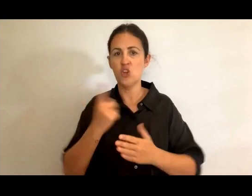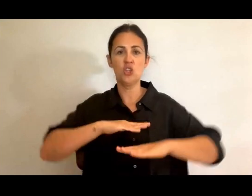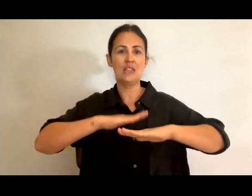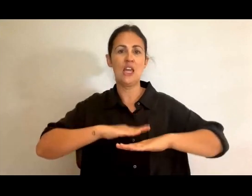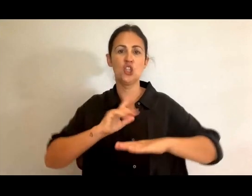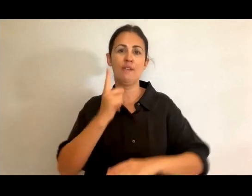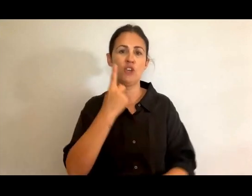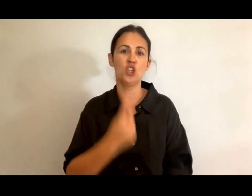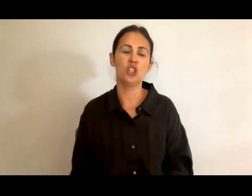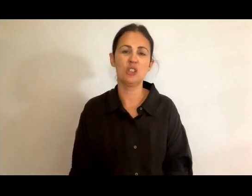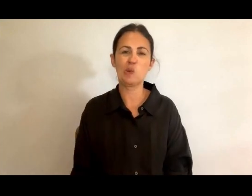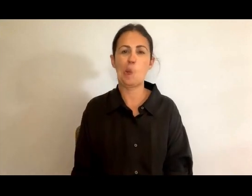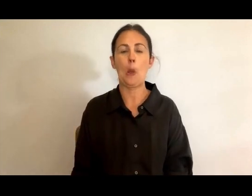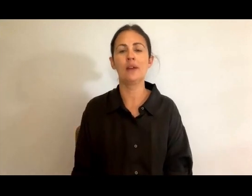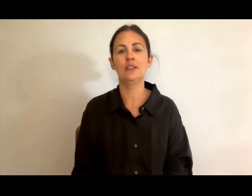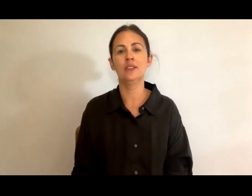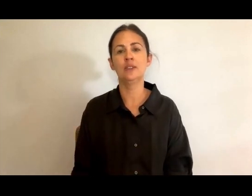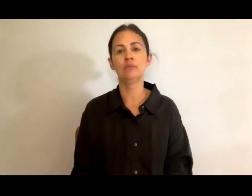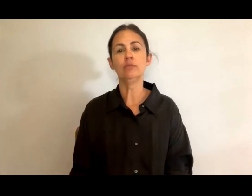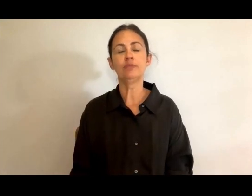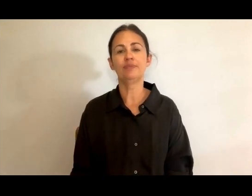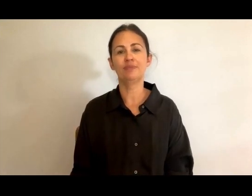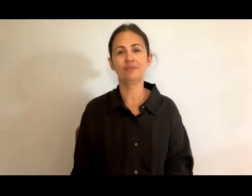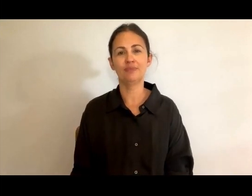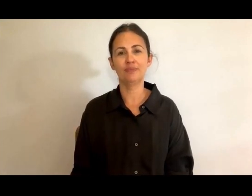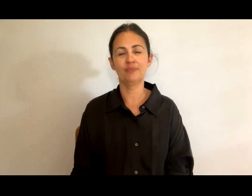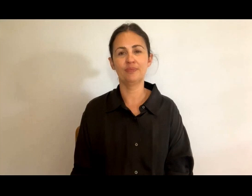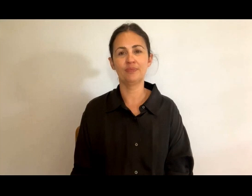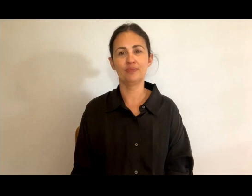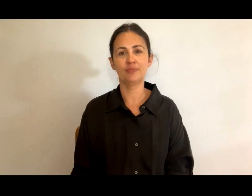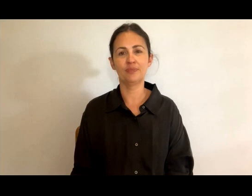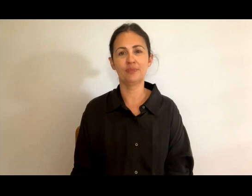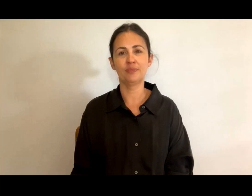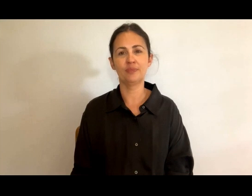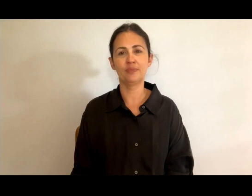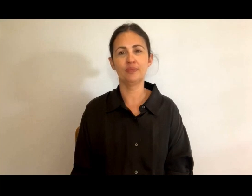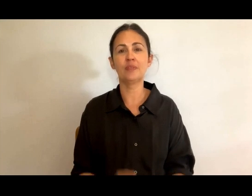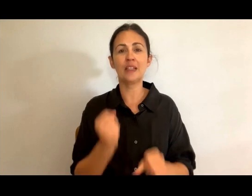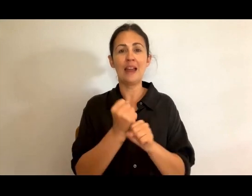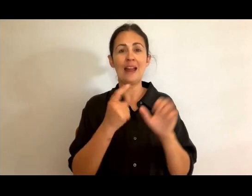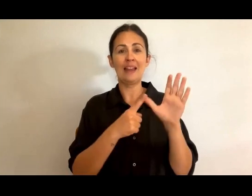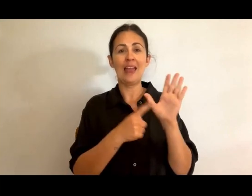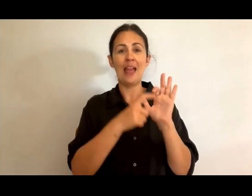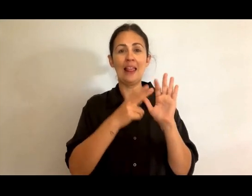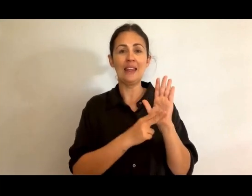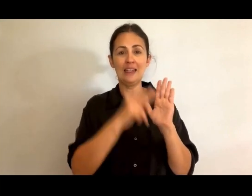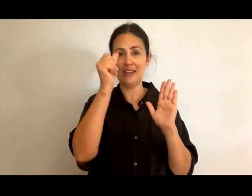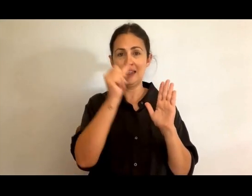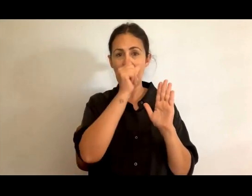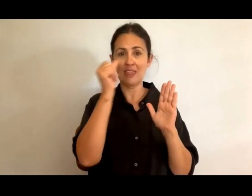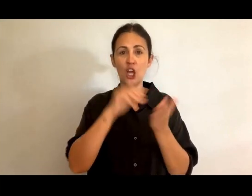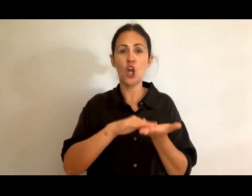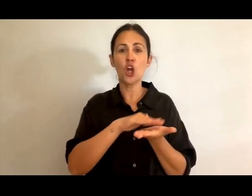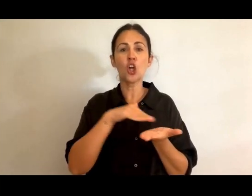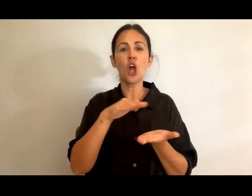The background on the project is that Galen Catholic College is about 1,000 students, and I've been asked about how